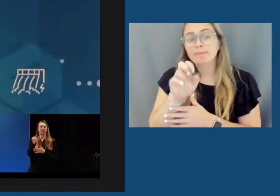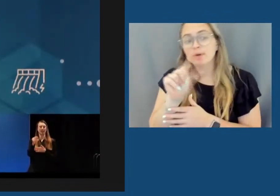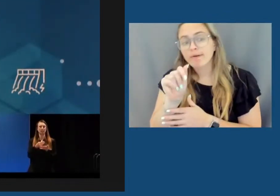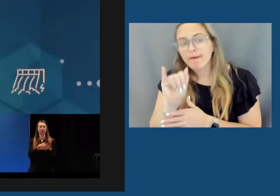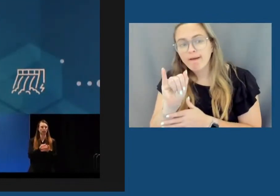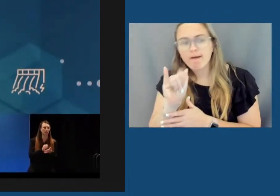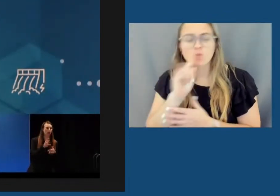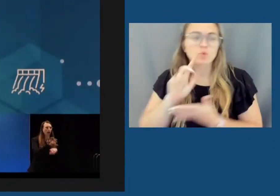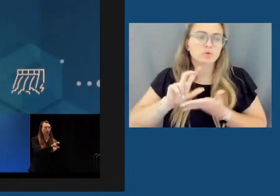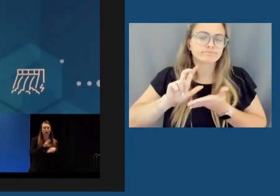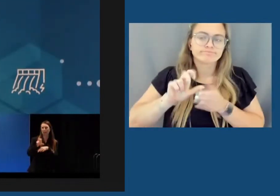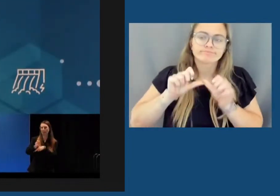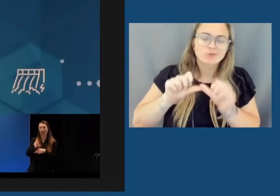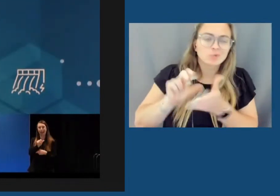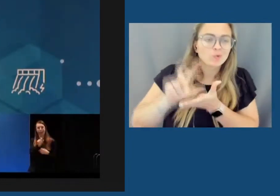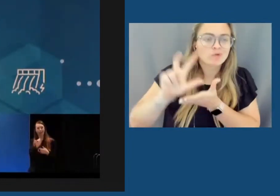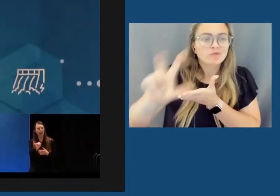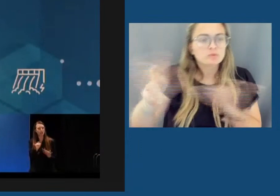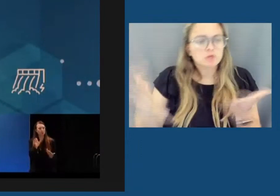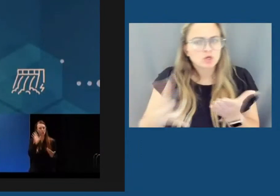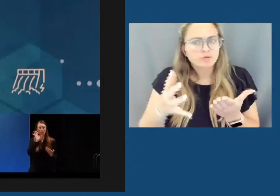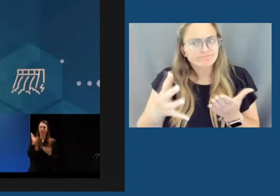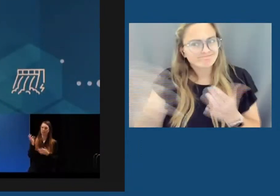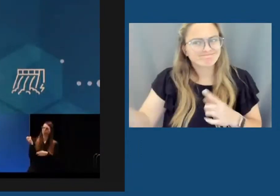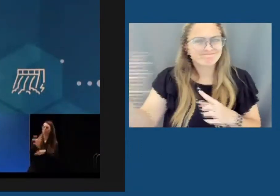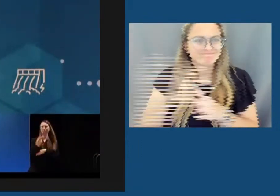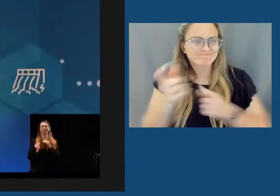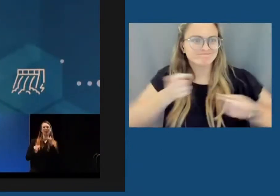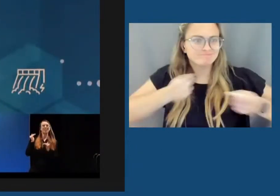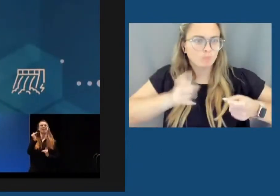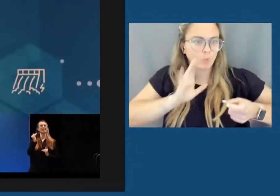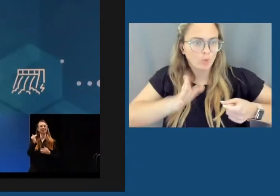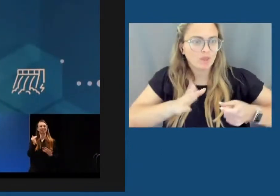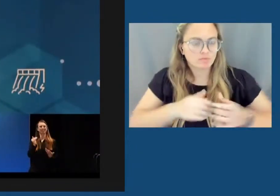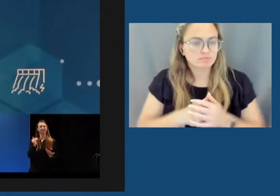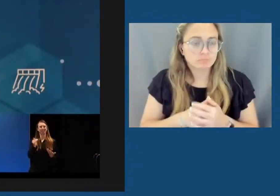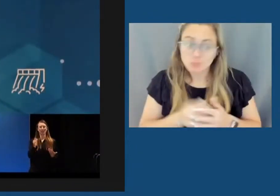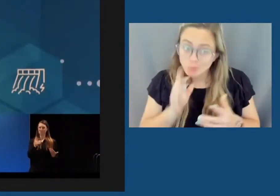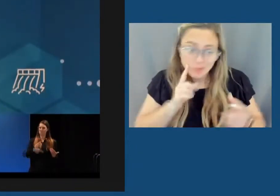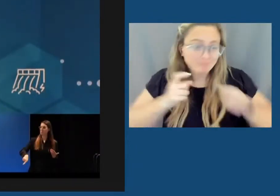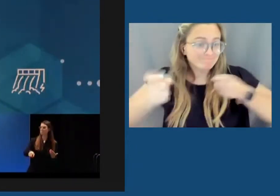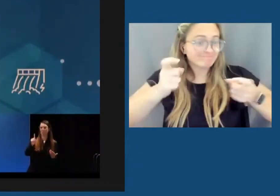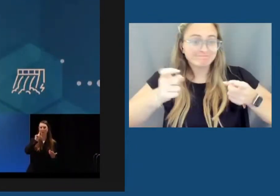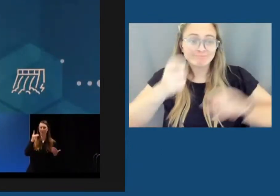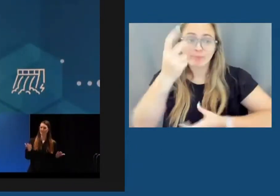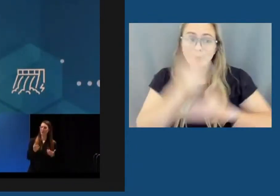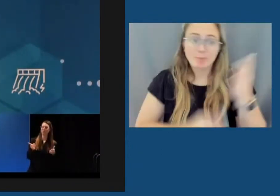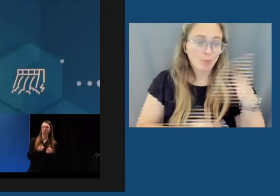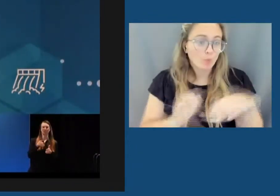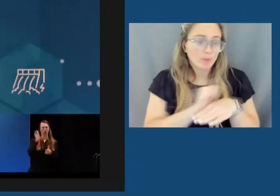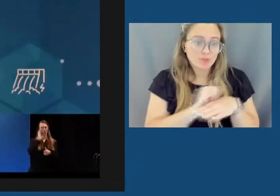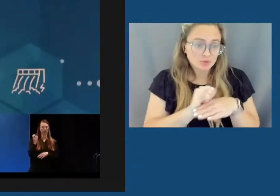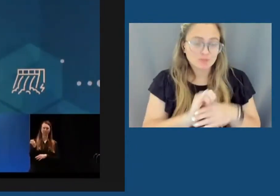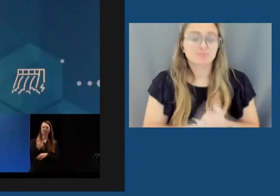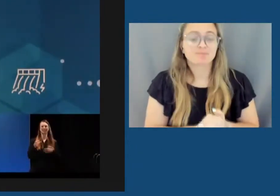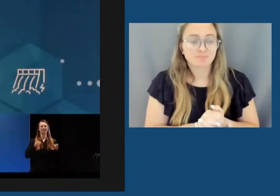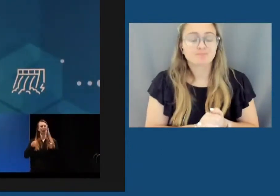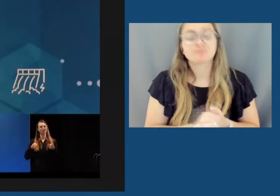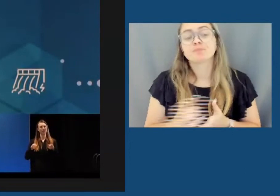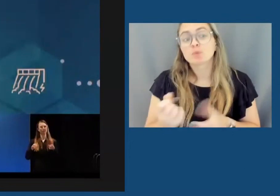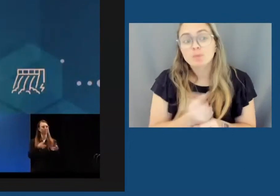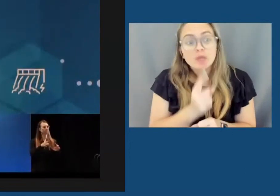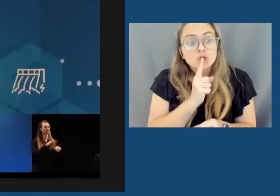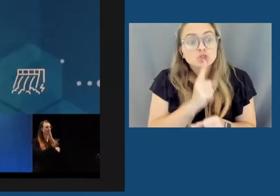here. We're going to dominate. You heard it here first. We are going to dominate in both these industries. And we are going to make sure